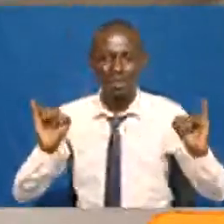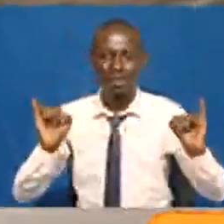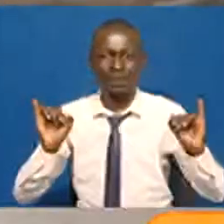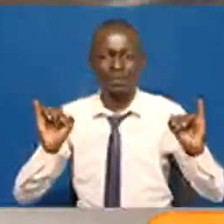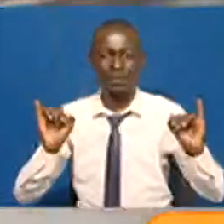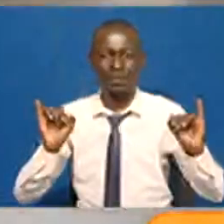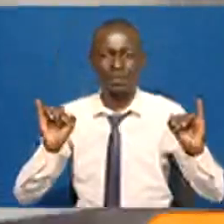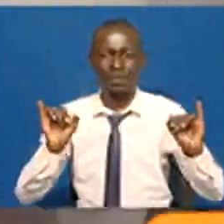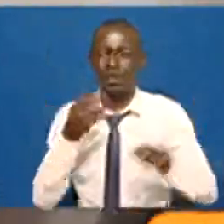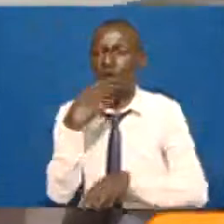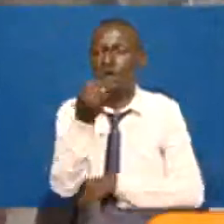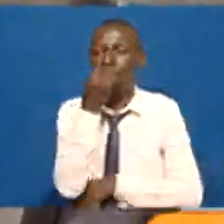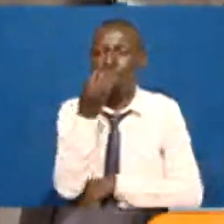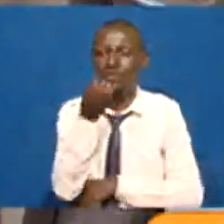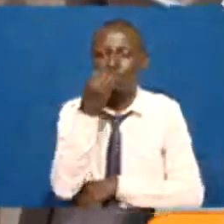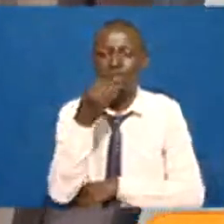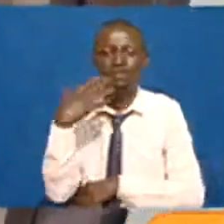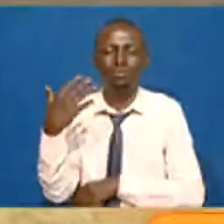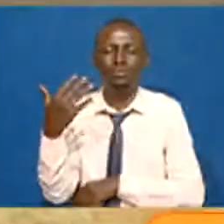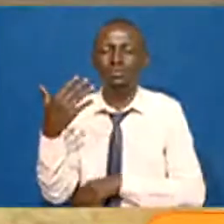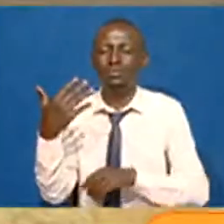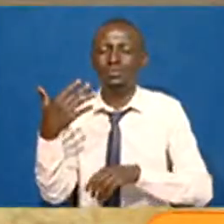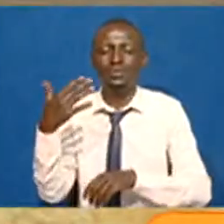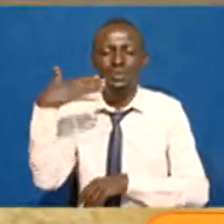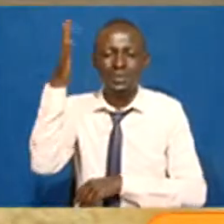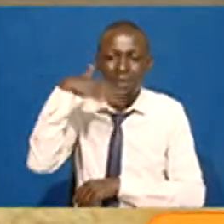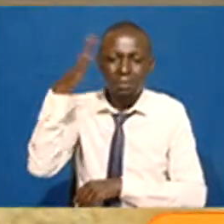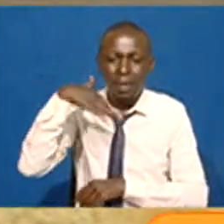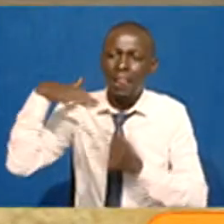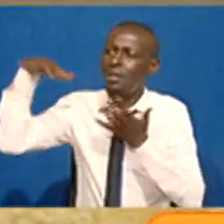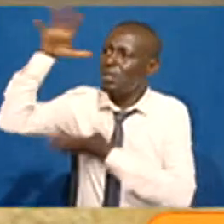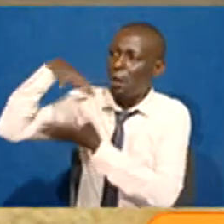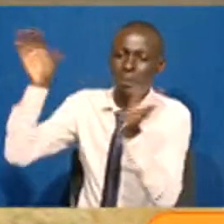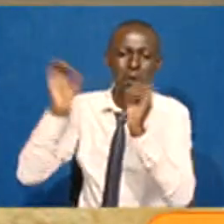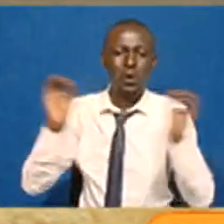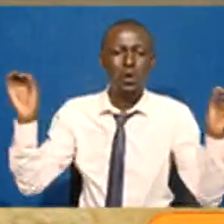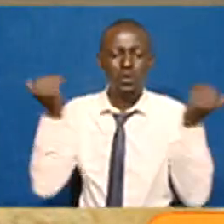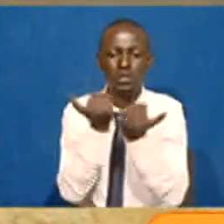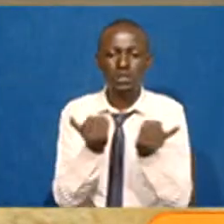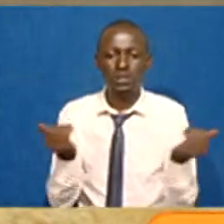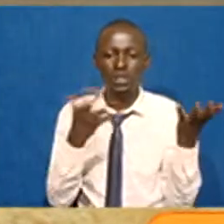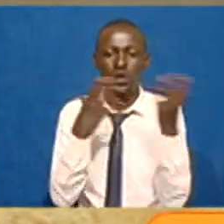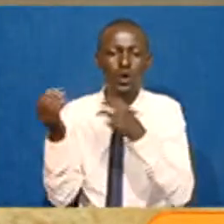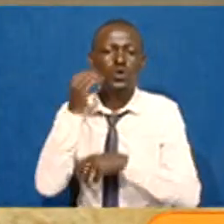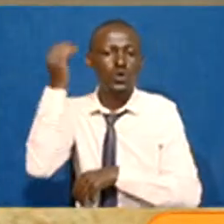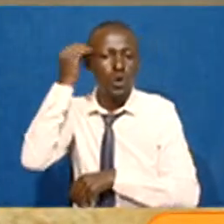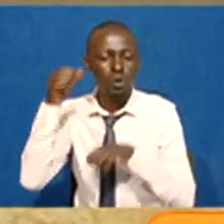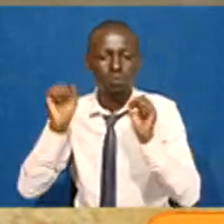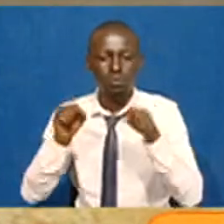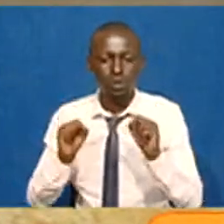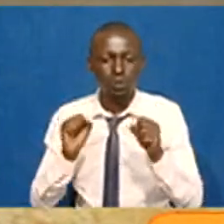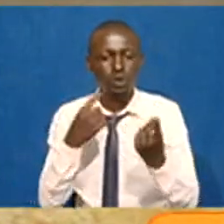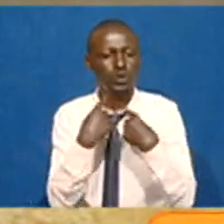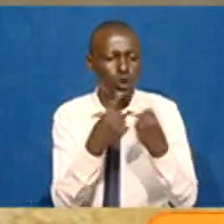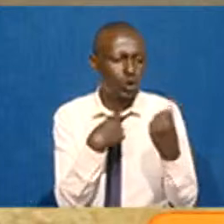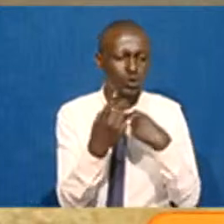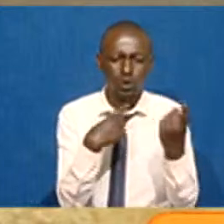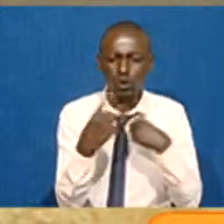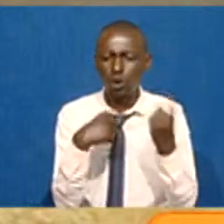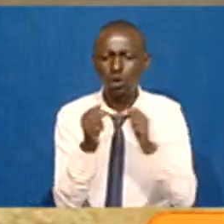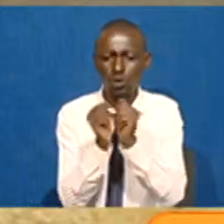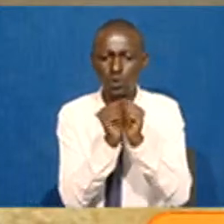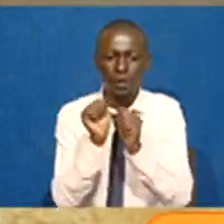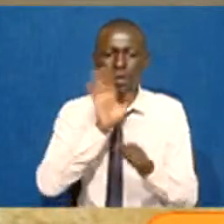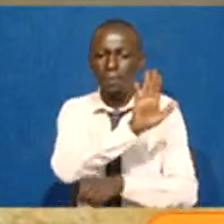Now the food is not smelling the smoke. Then the children went at home and started talking about it with